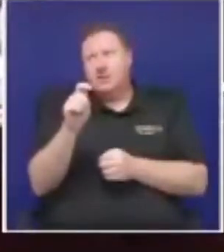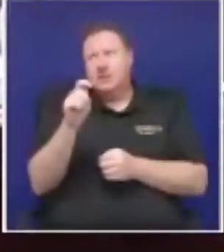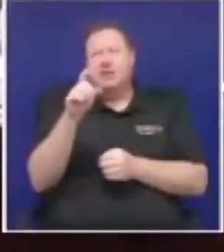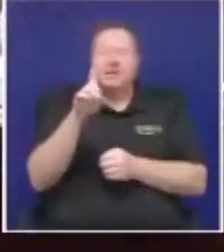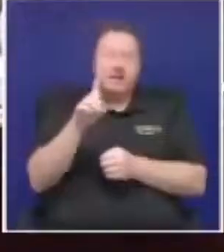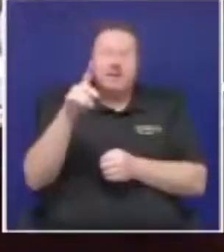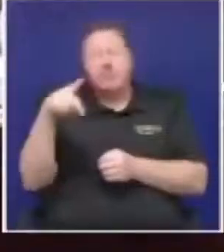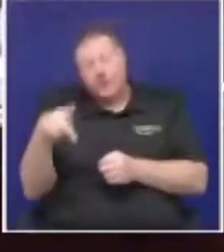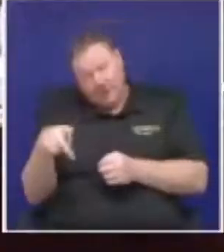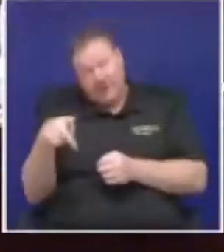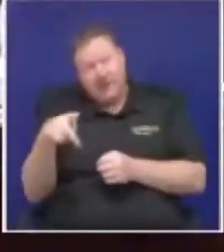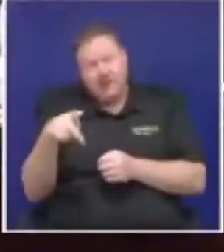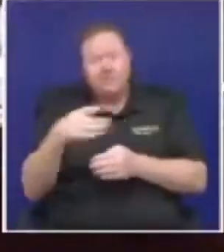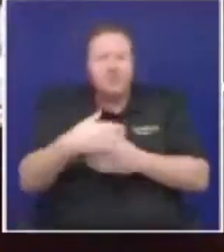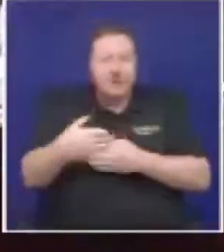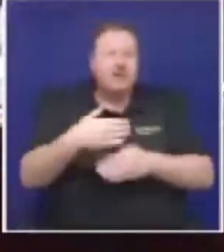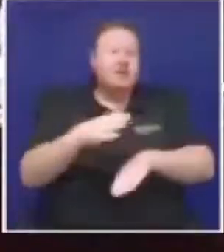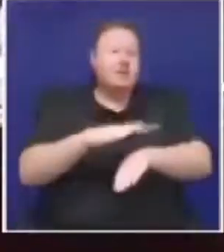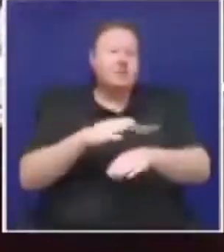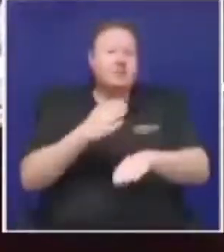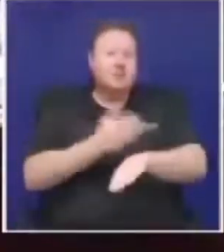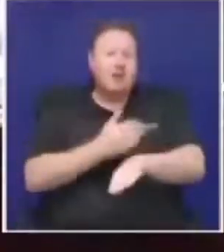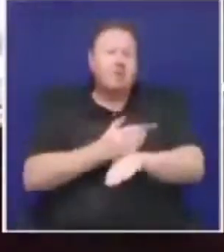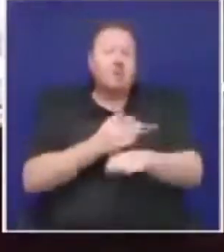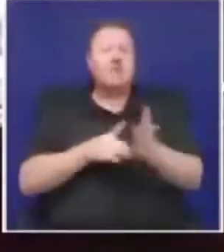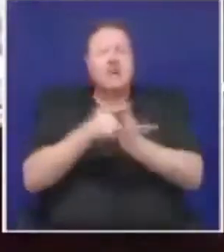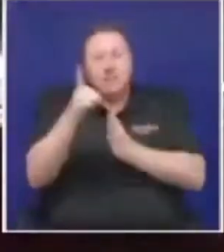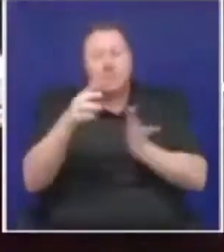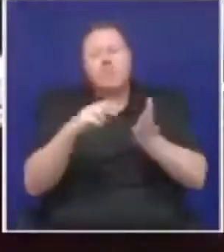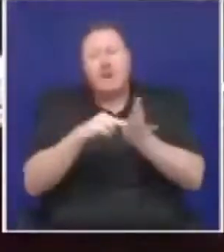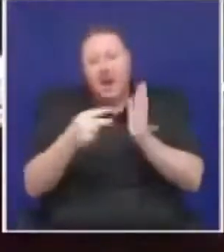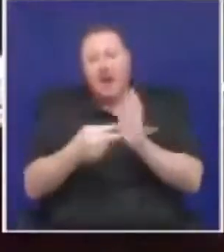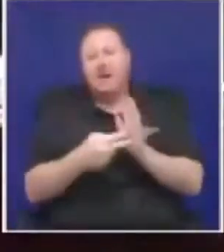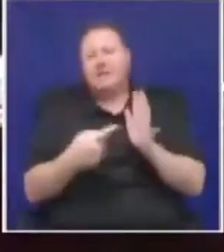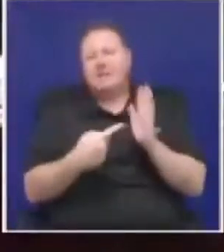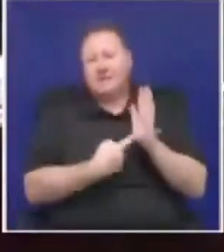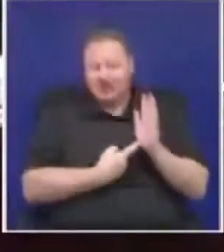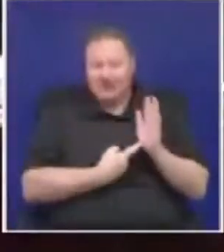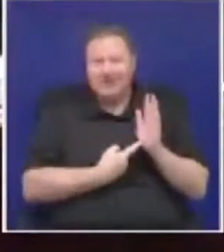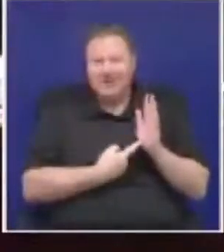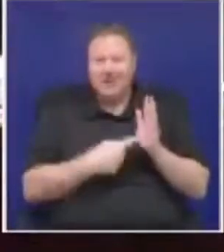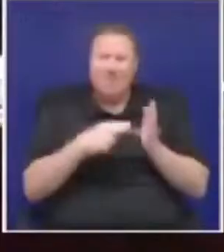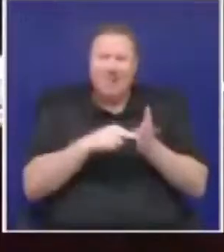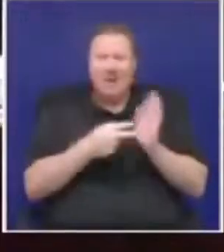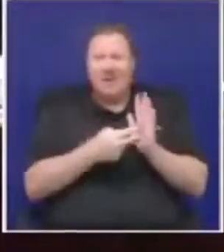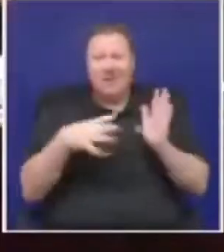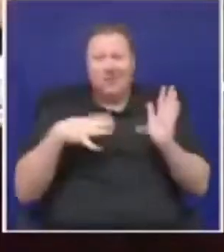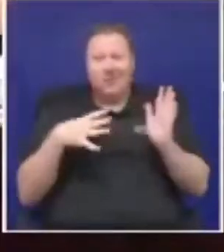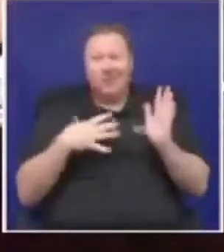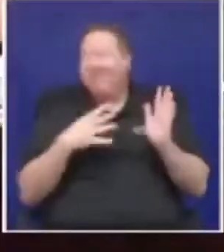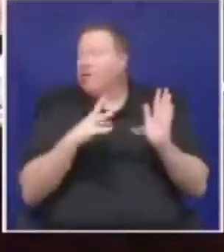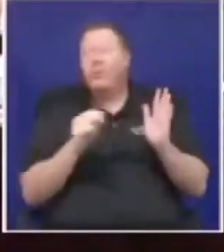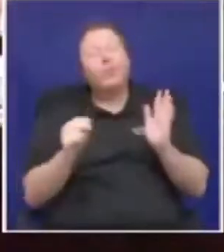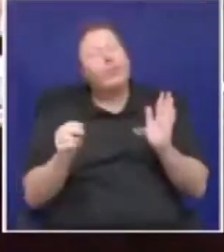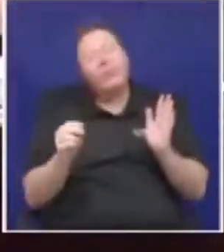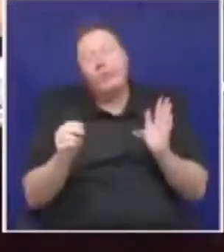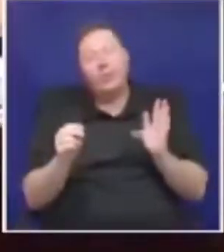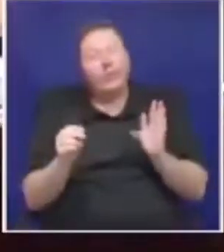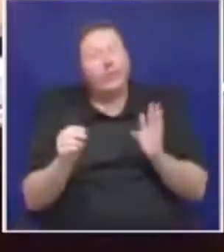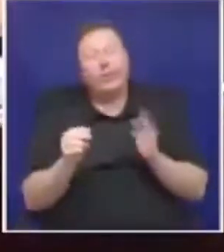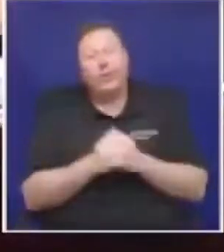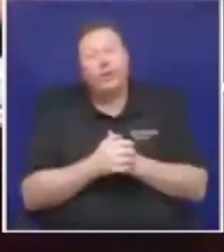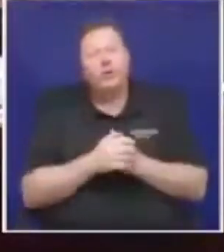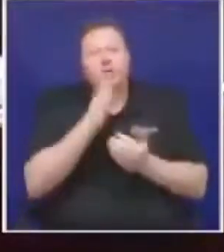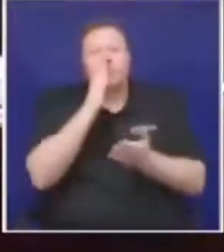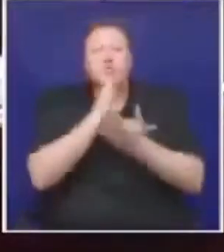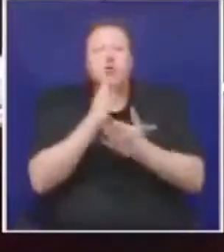MTDP, Medium-Term Development Plan, is not just a plan. We have ensured that